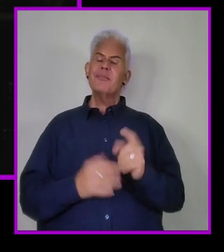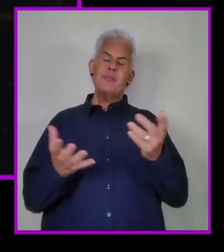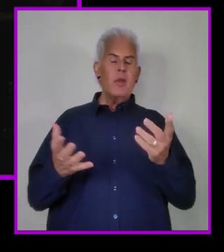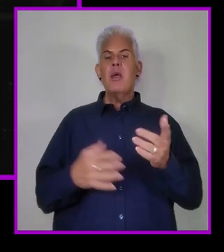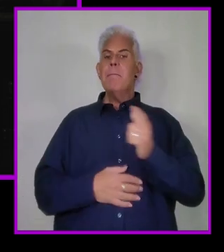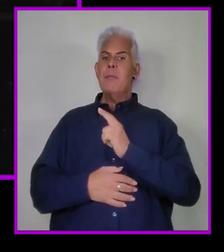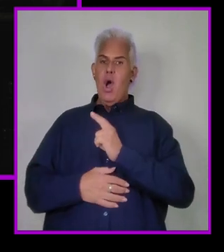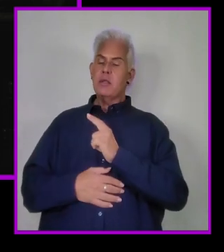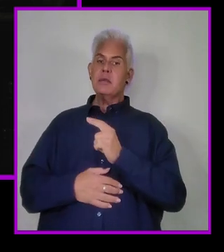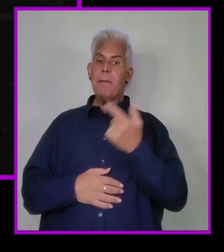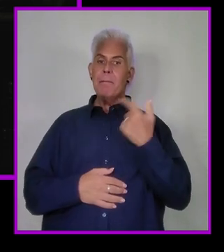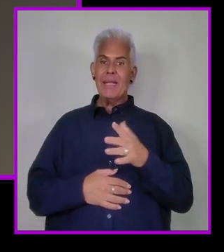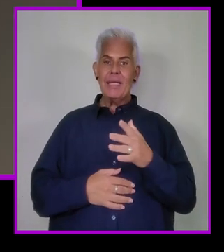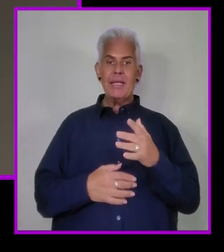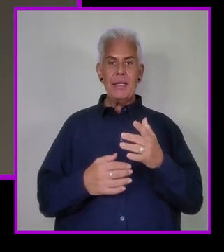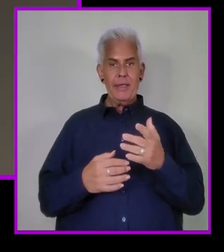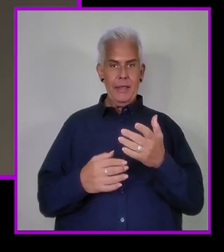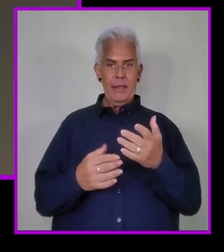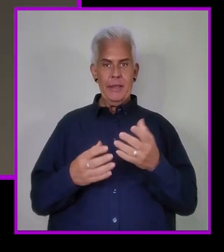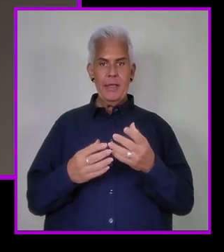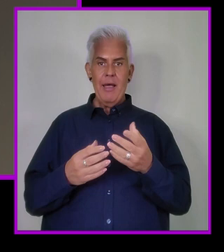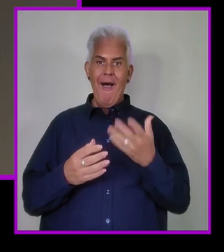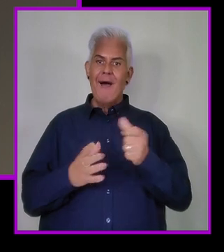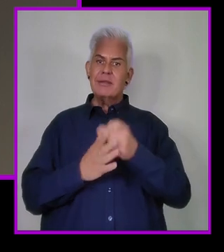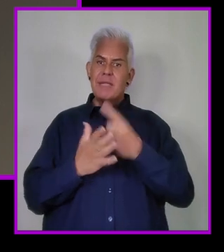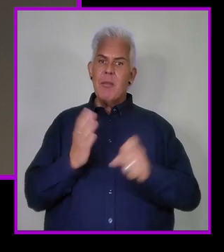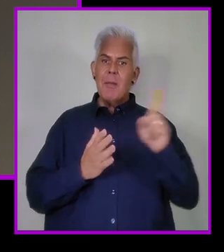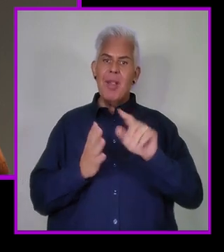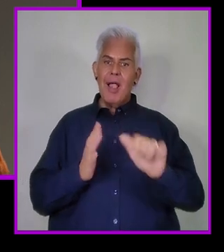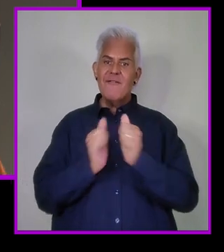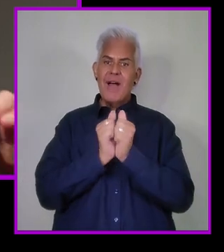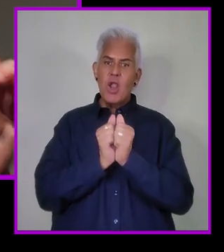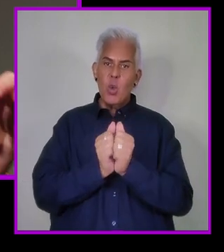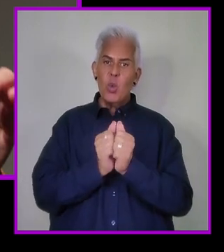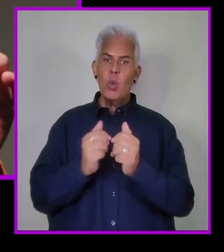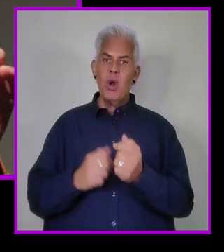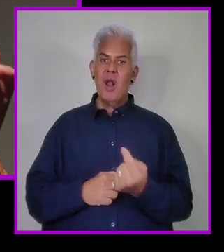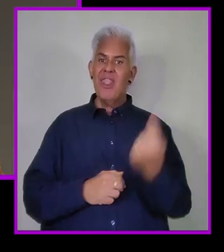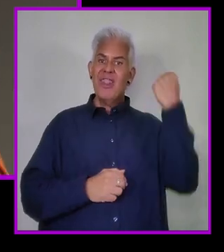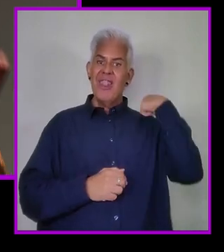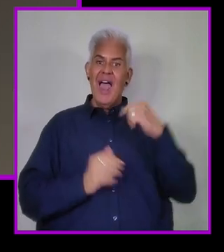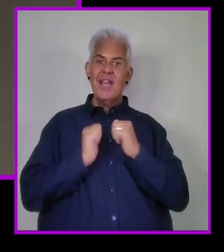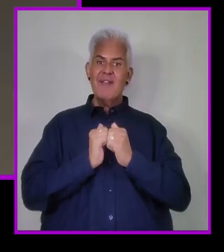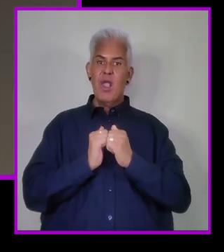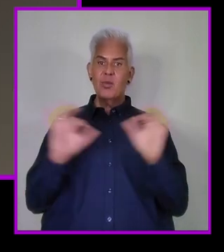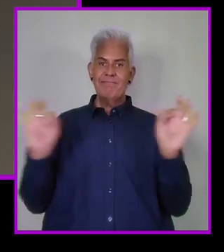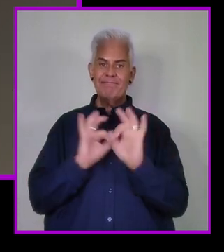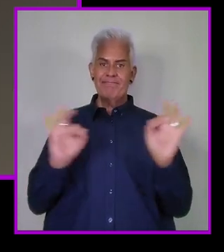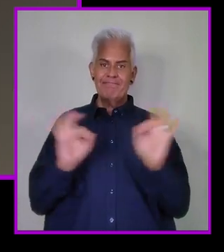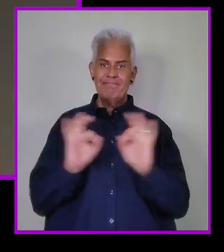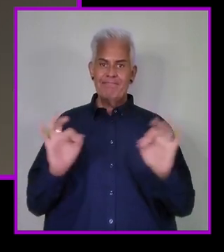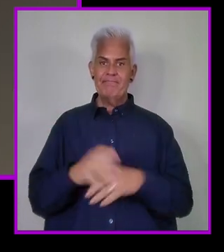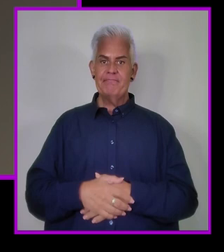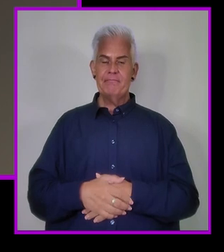think we've placed a value on disabled people working in this industry. And actually, there was no value placed on disabled people